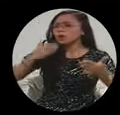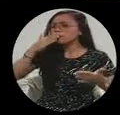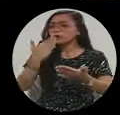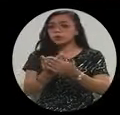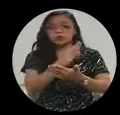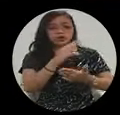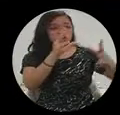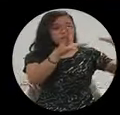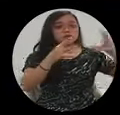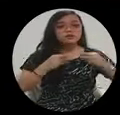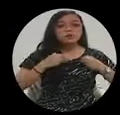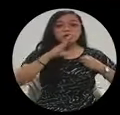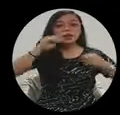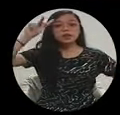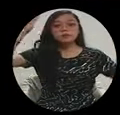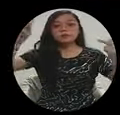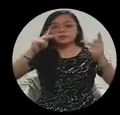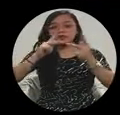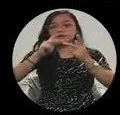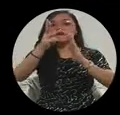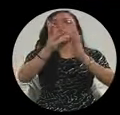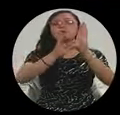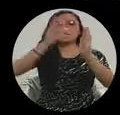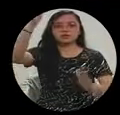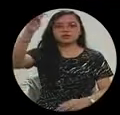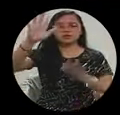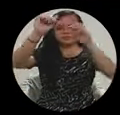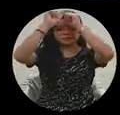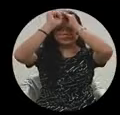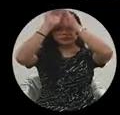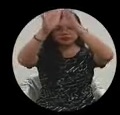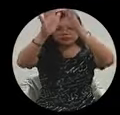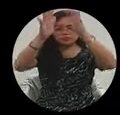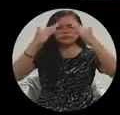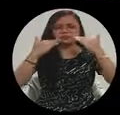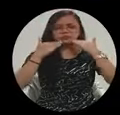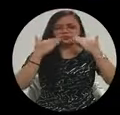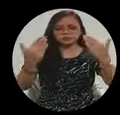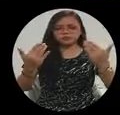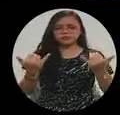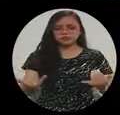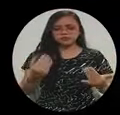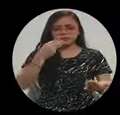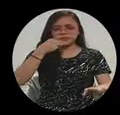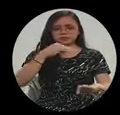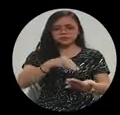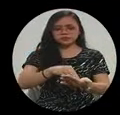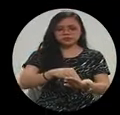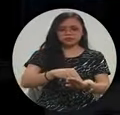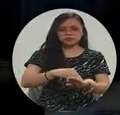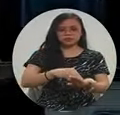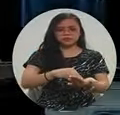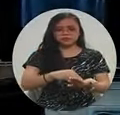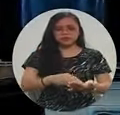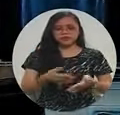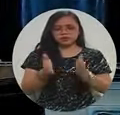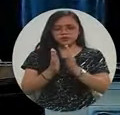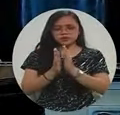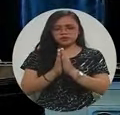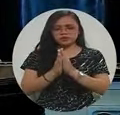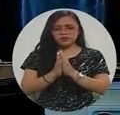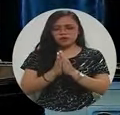good and acceptable and perfect will of God. Father, we thank you for this message. We ask